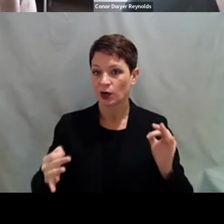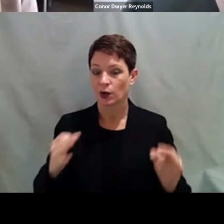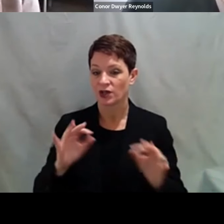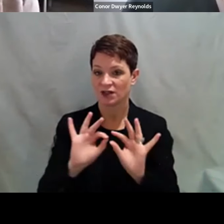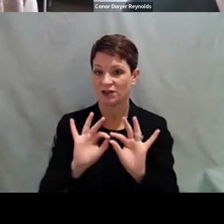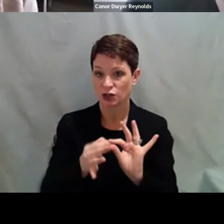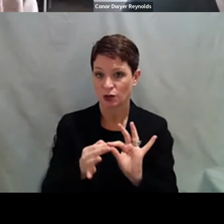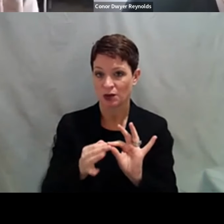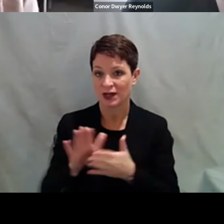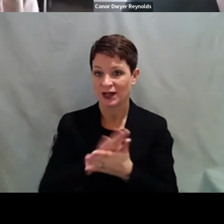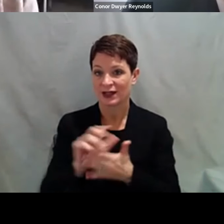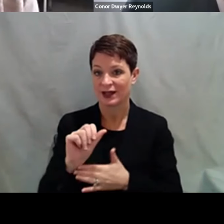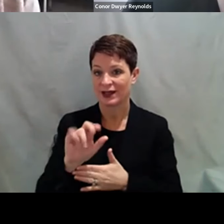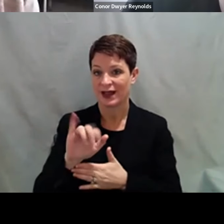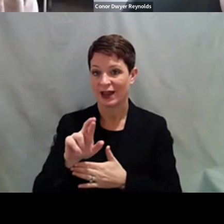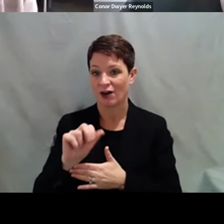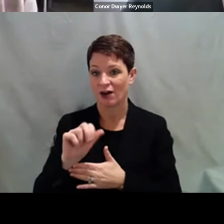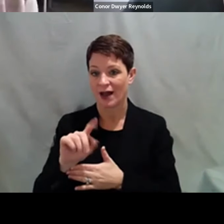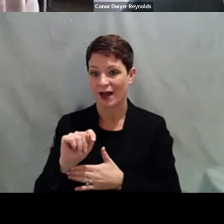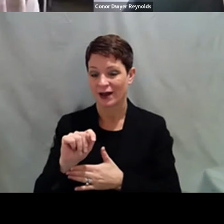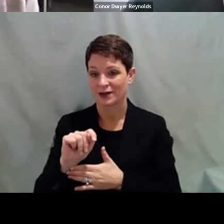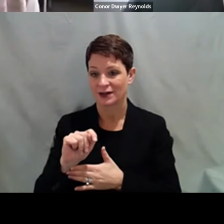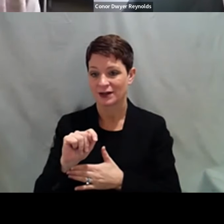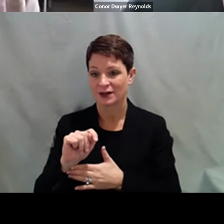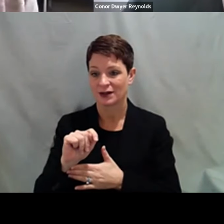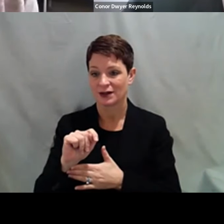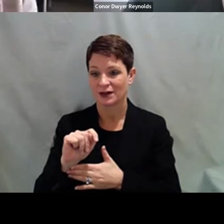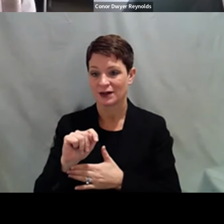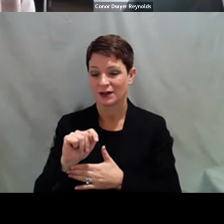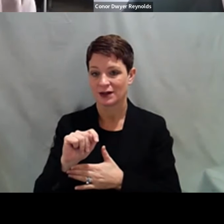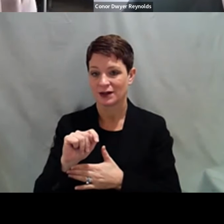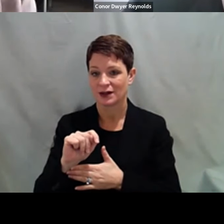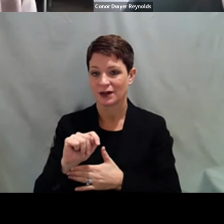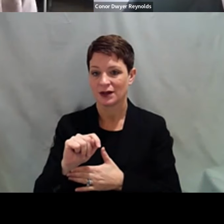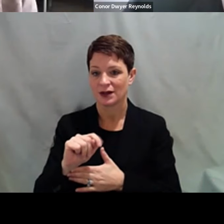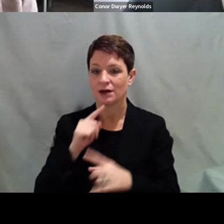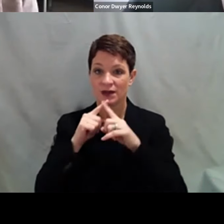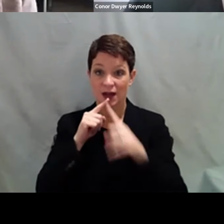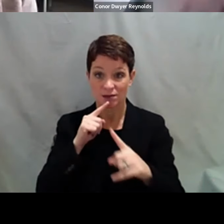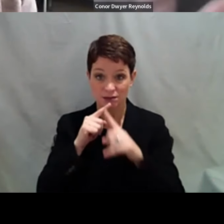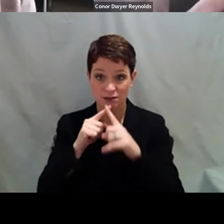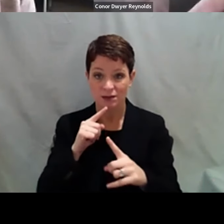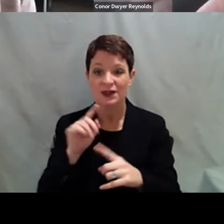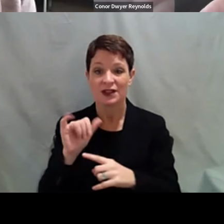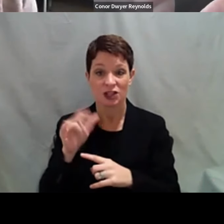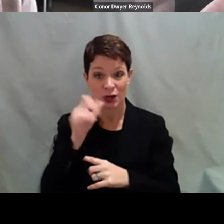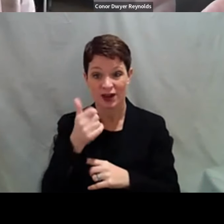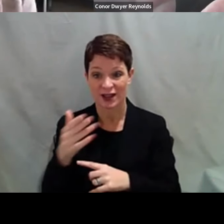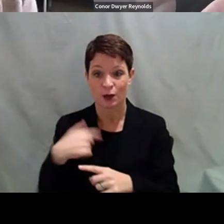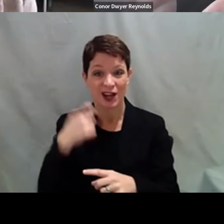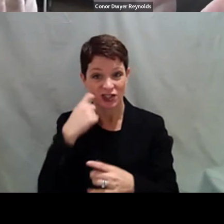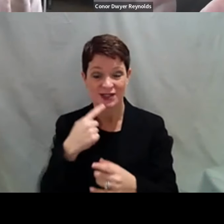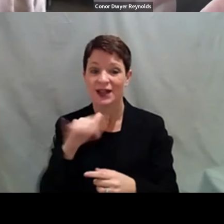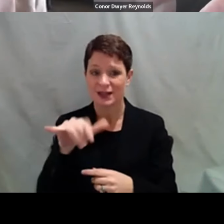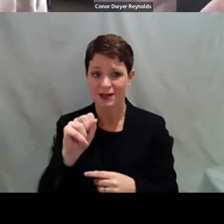Air Act as, oh, did I go on mute for a second? Did you hear anything of what I